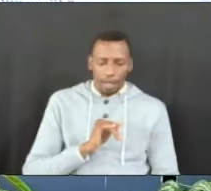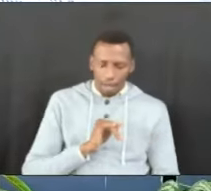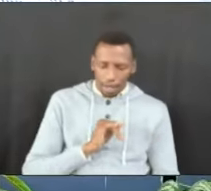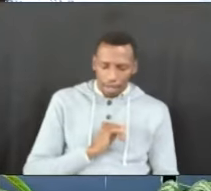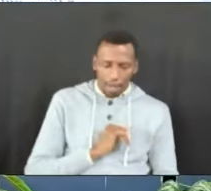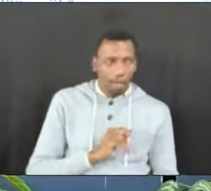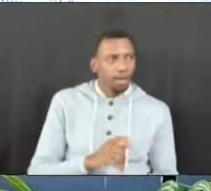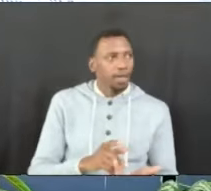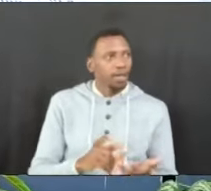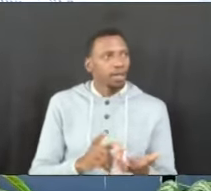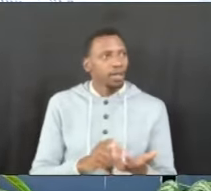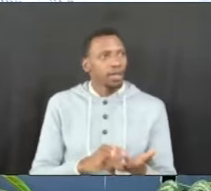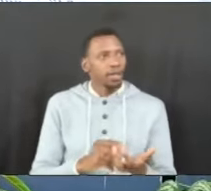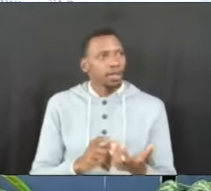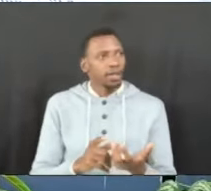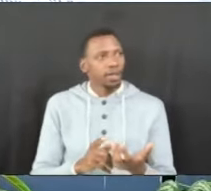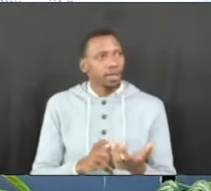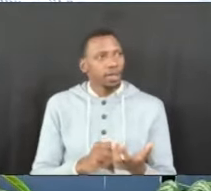gain I